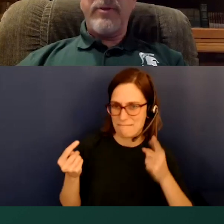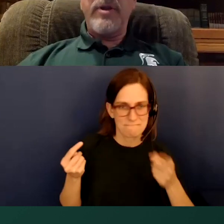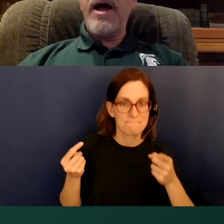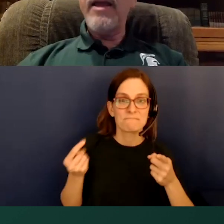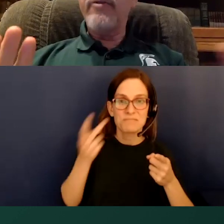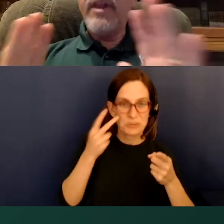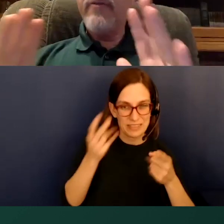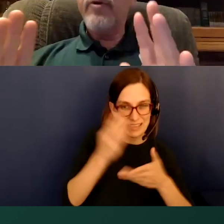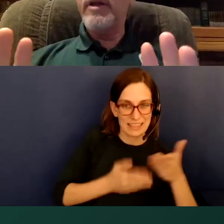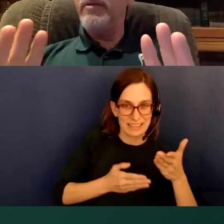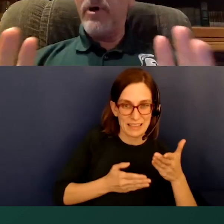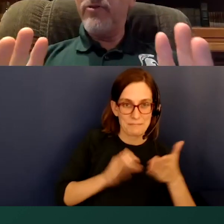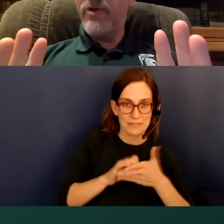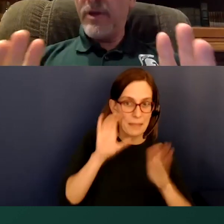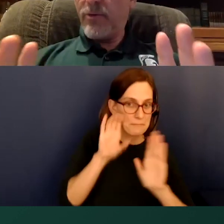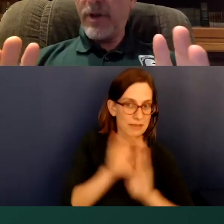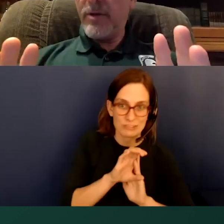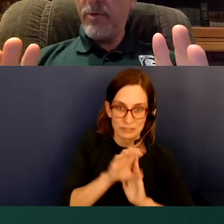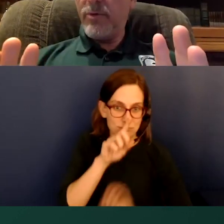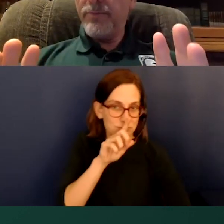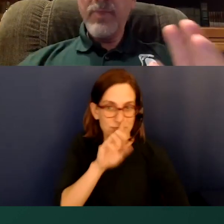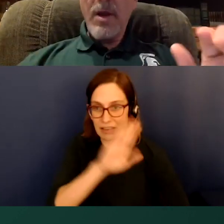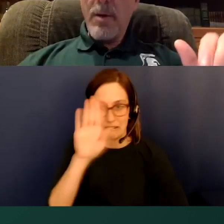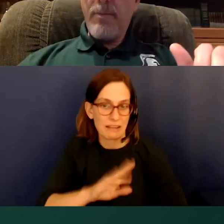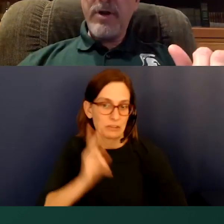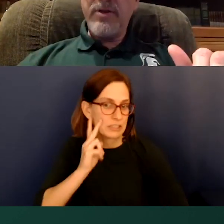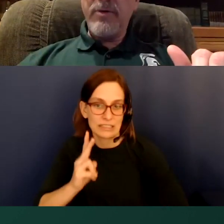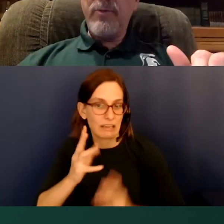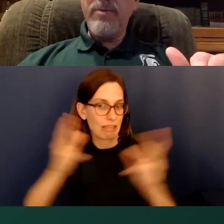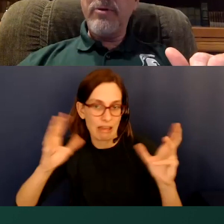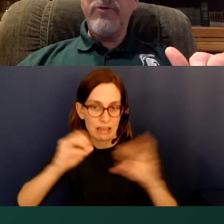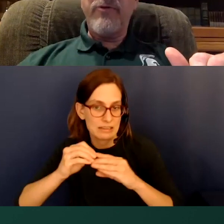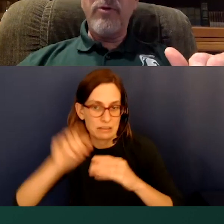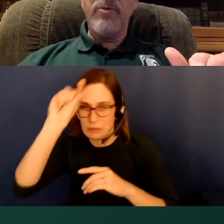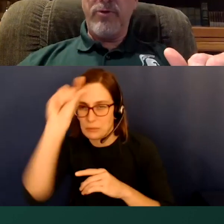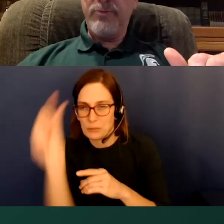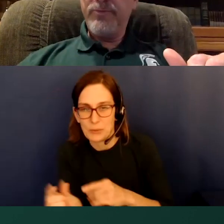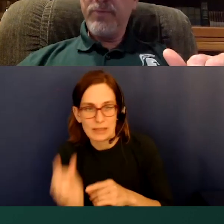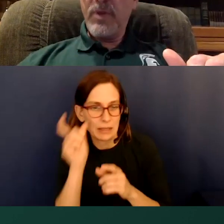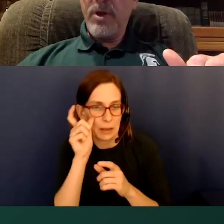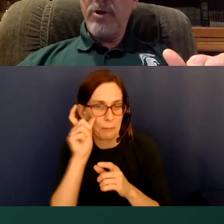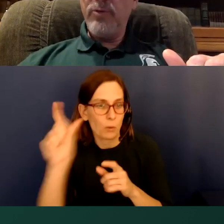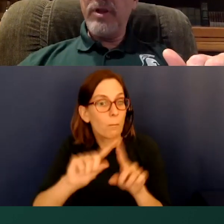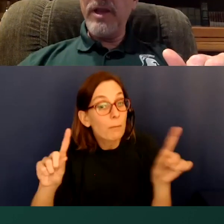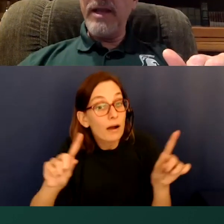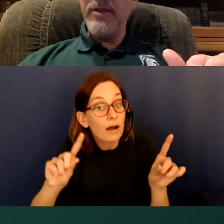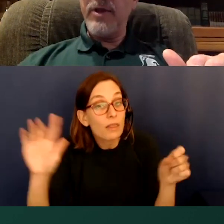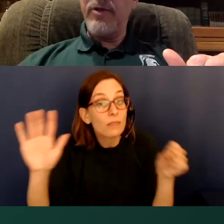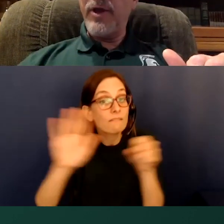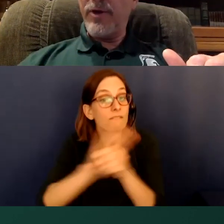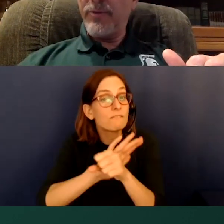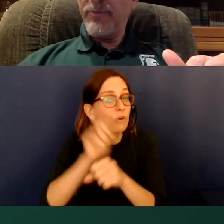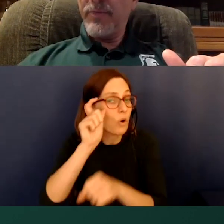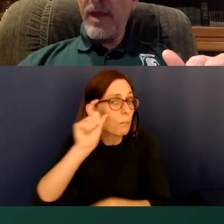drawings like this. I have never seen much in the crescent moon, but what about the full moon? Do we see